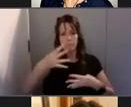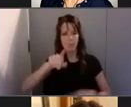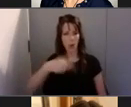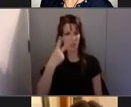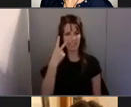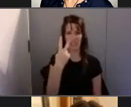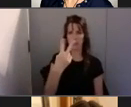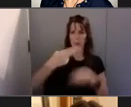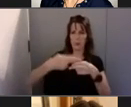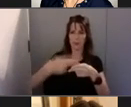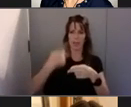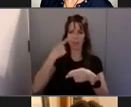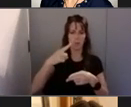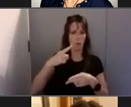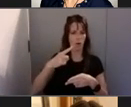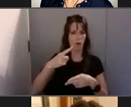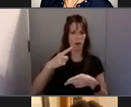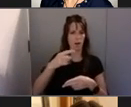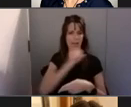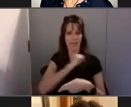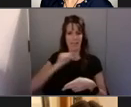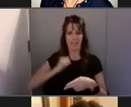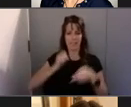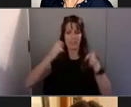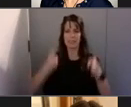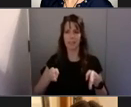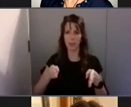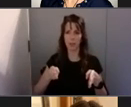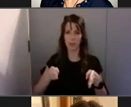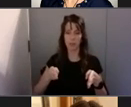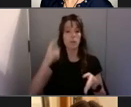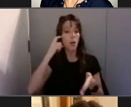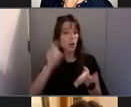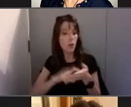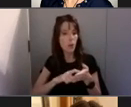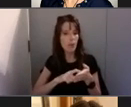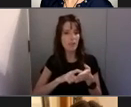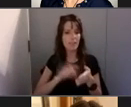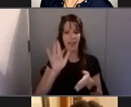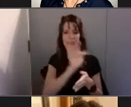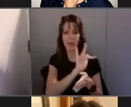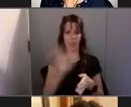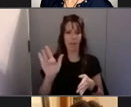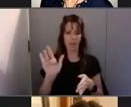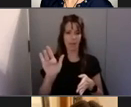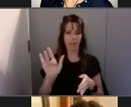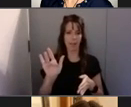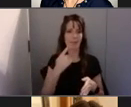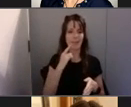2 names on the ballot for senator. But you'll notice there's a little blank spot here that says write-in